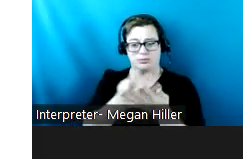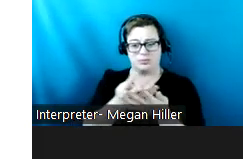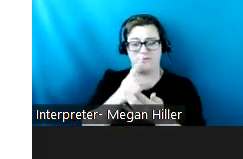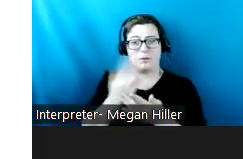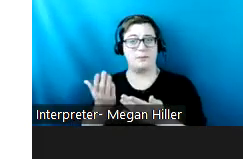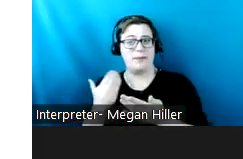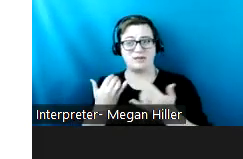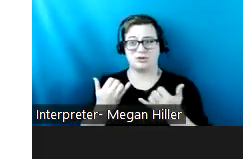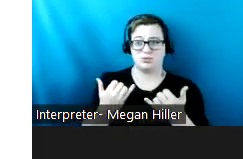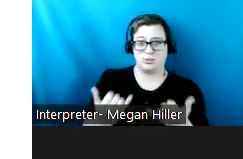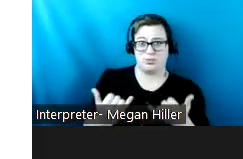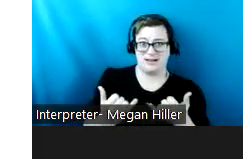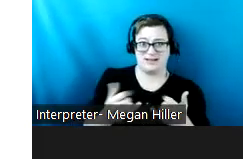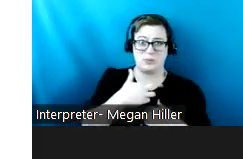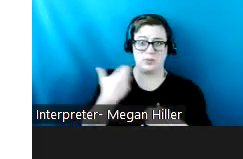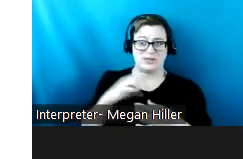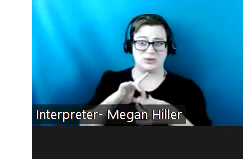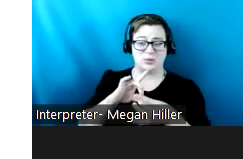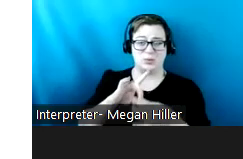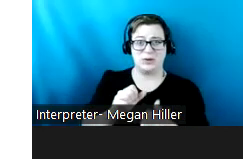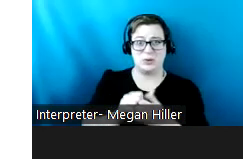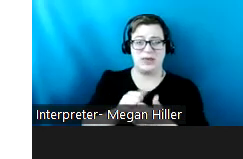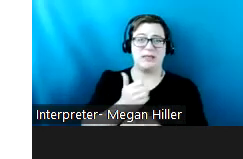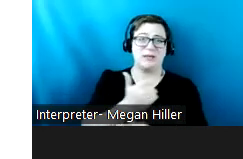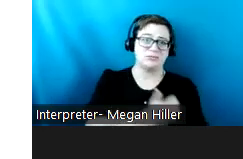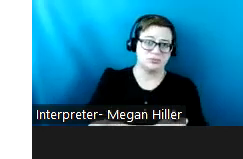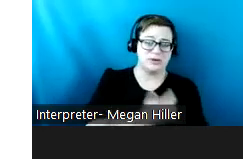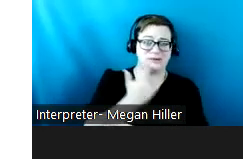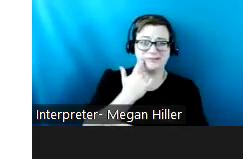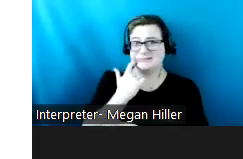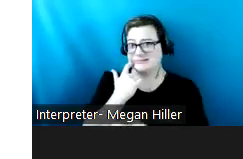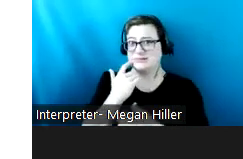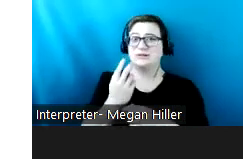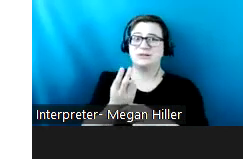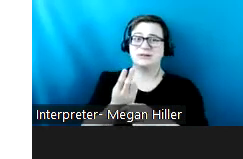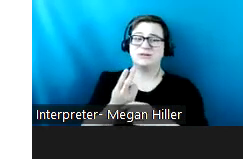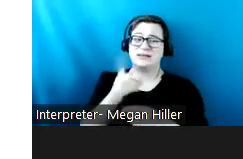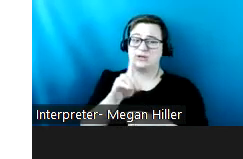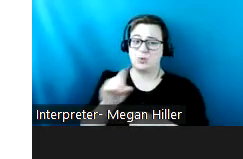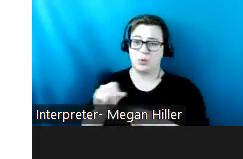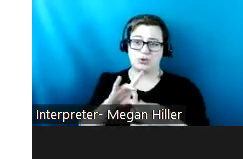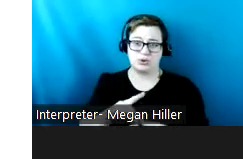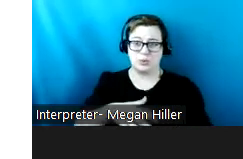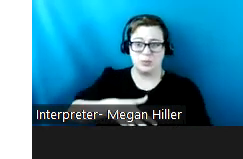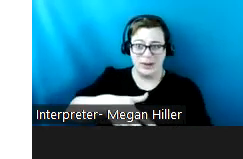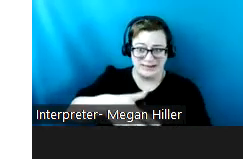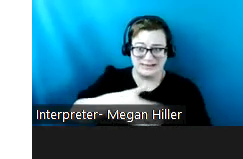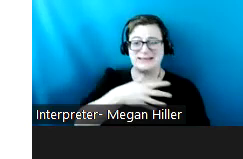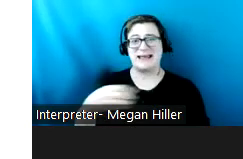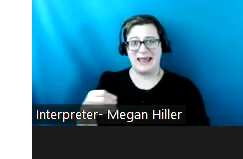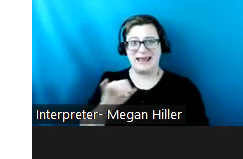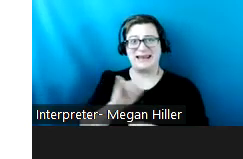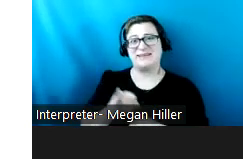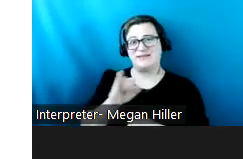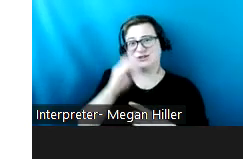factors associated with substance use disorders that are associated with pregnancy and then all of the infectious disease. And I